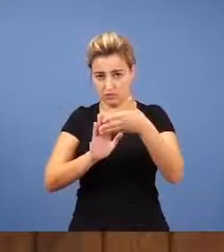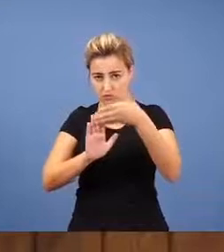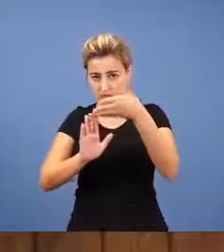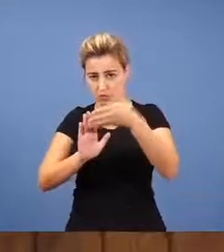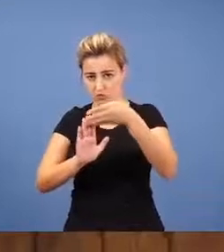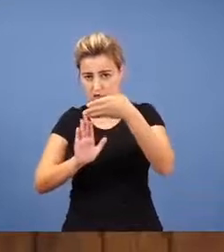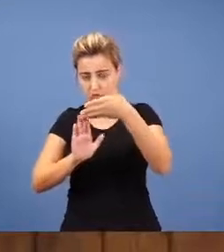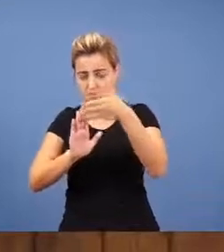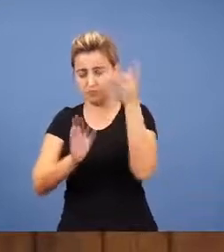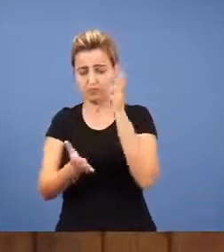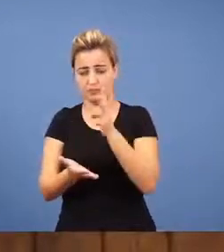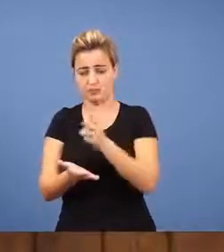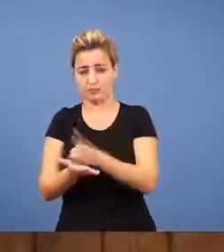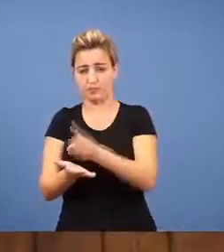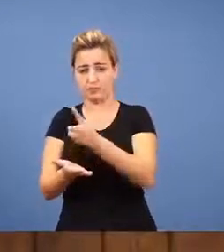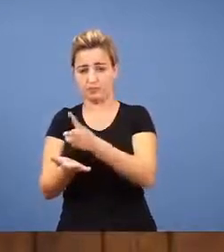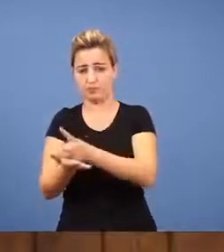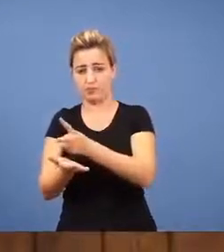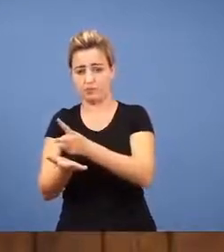Very softly,